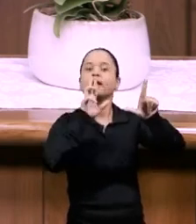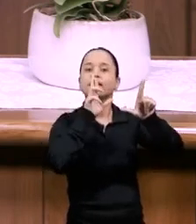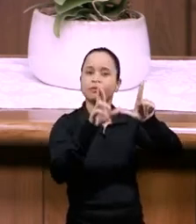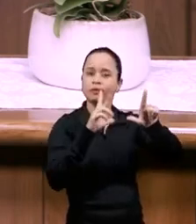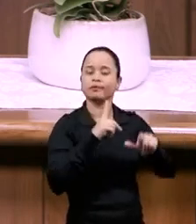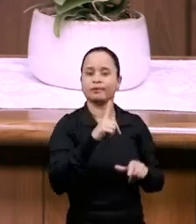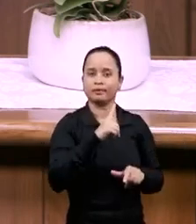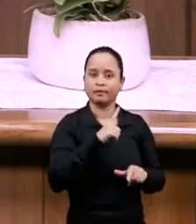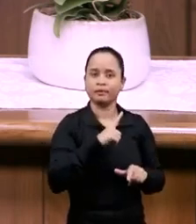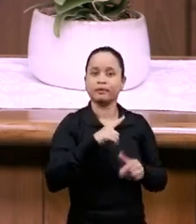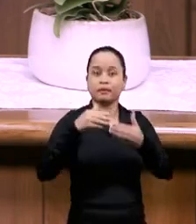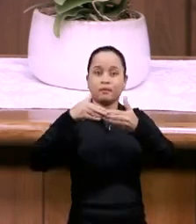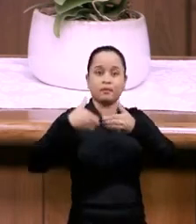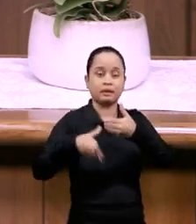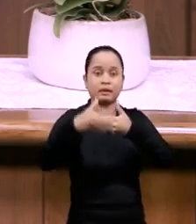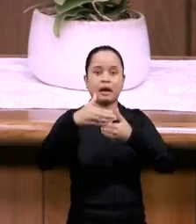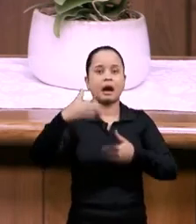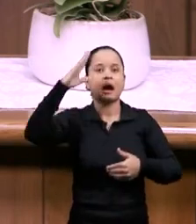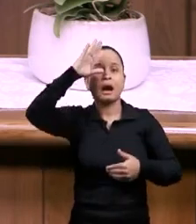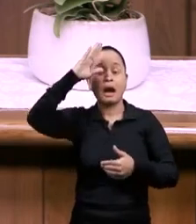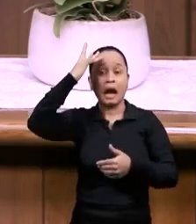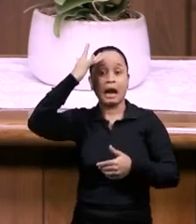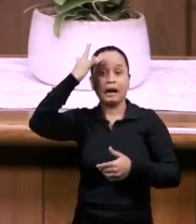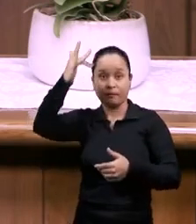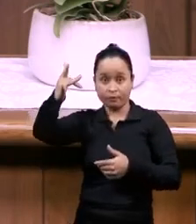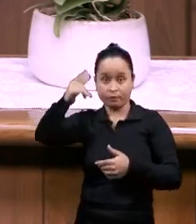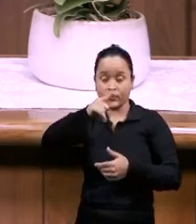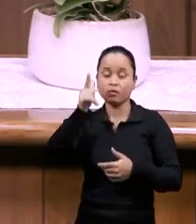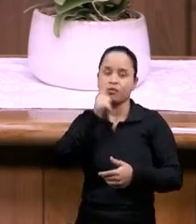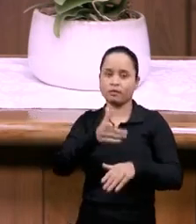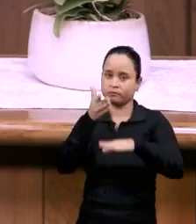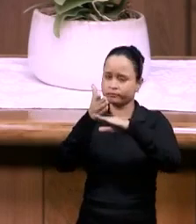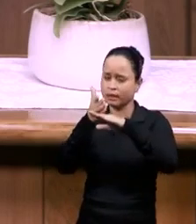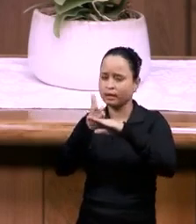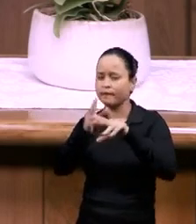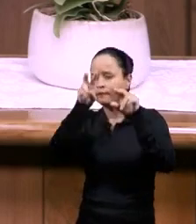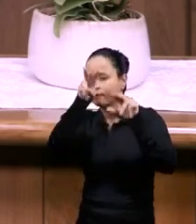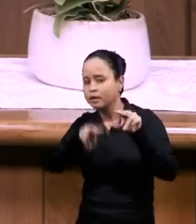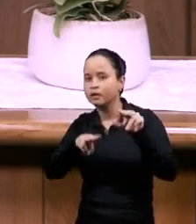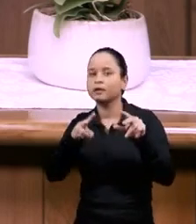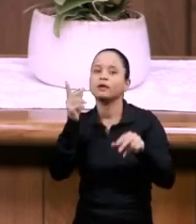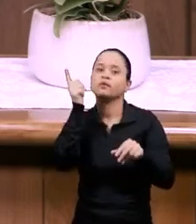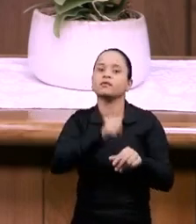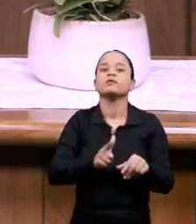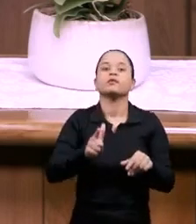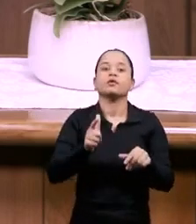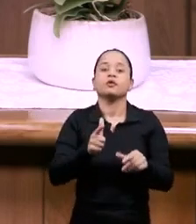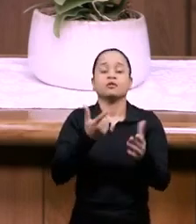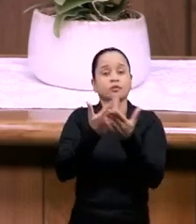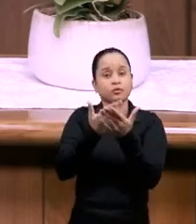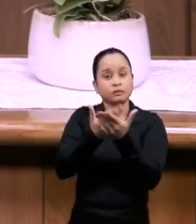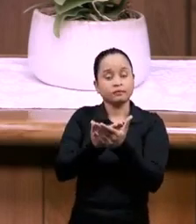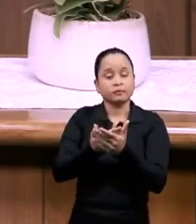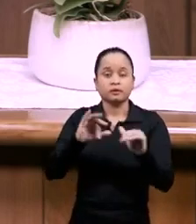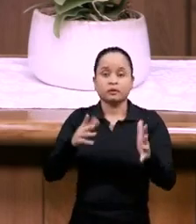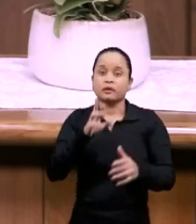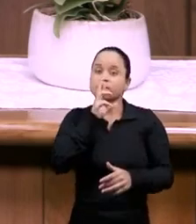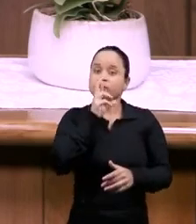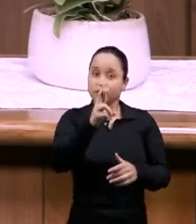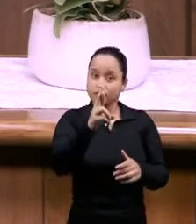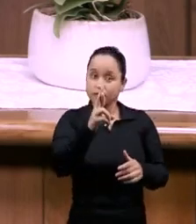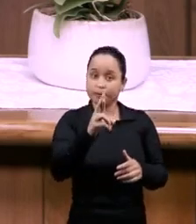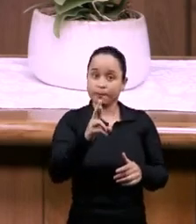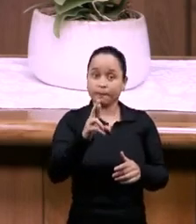School. And from tomorrow, from noon on, those answers will be available. And then they can work